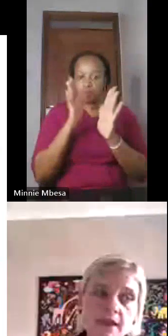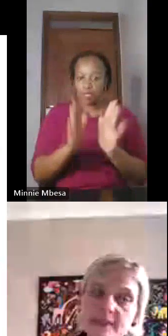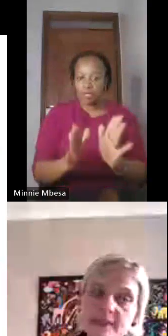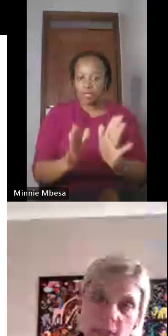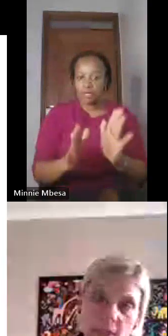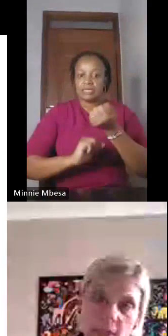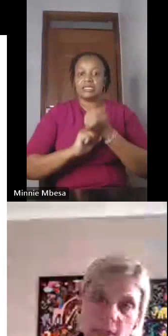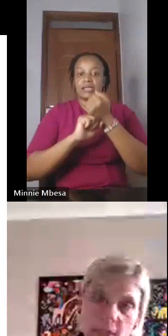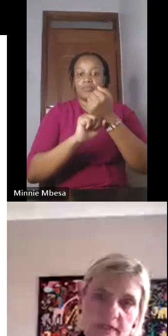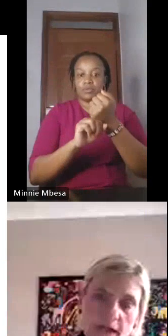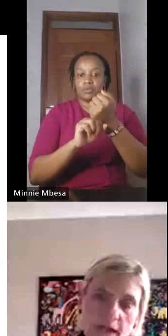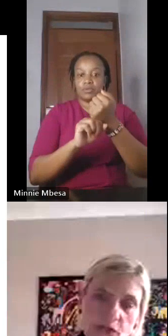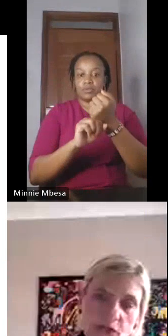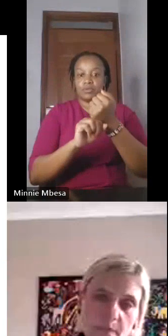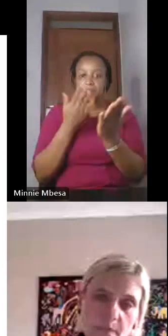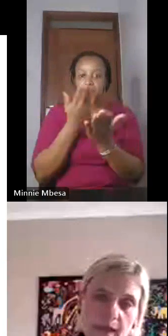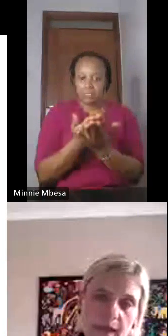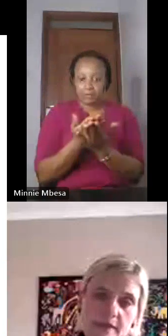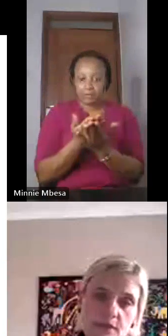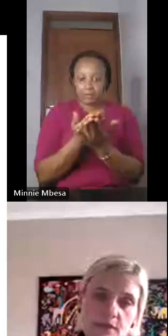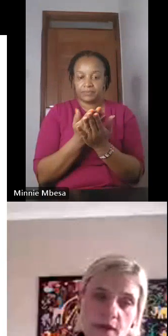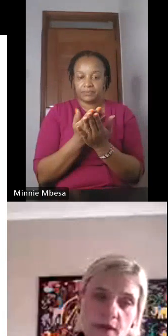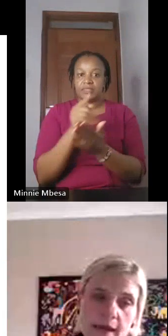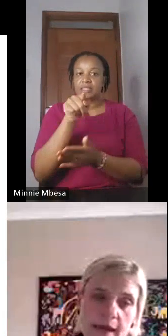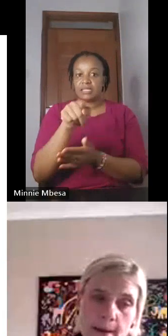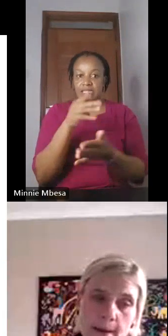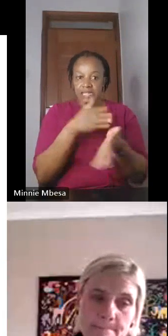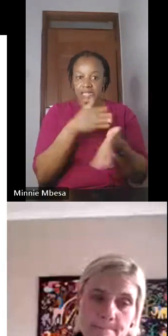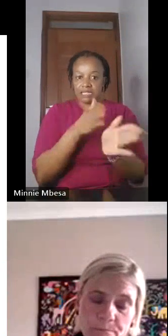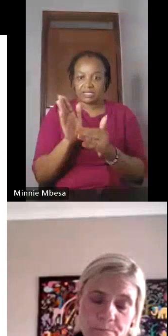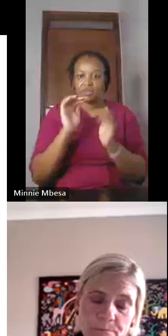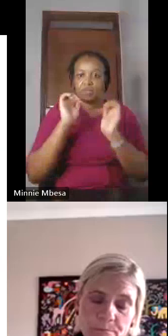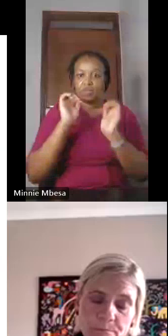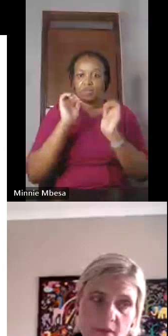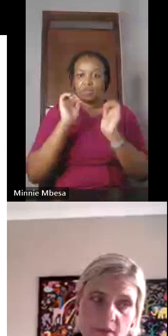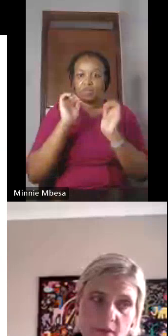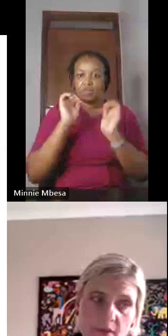application, there is a better chance that you will be able to,